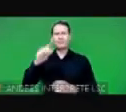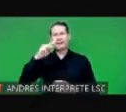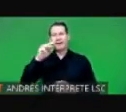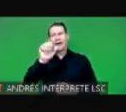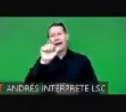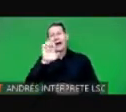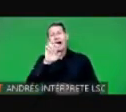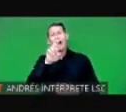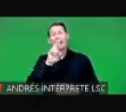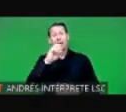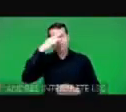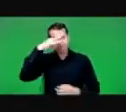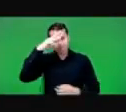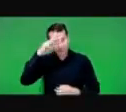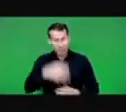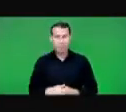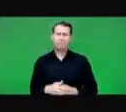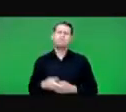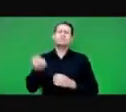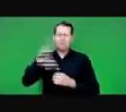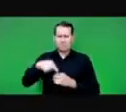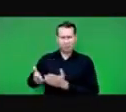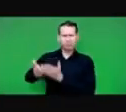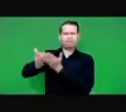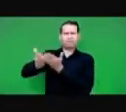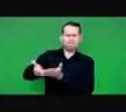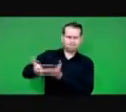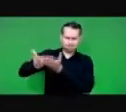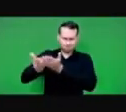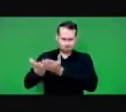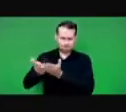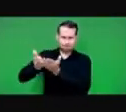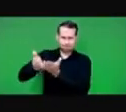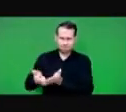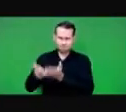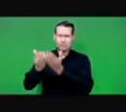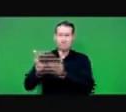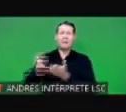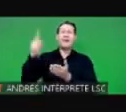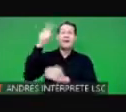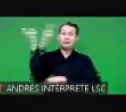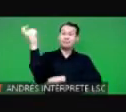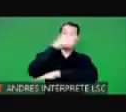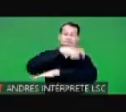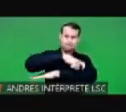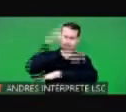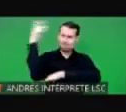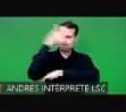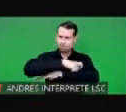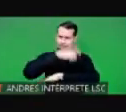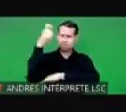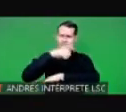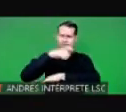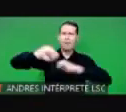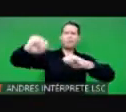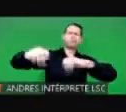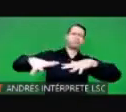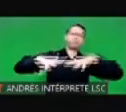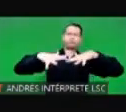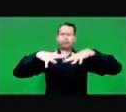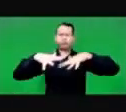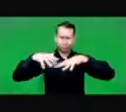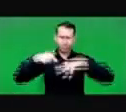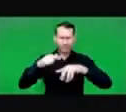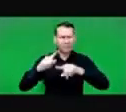maritime connectivity between sailboats, yachts, and surface vessels for oil exports. And then we